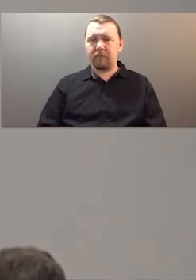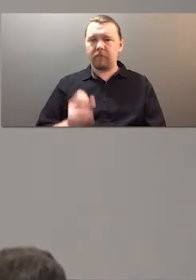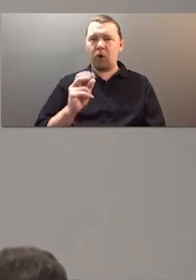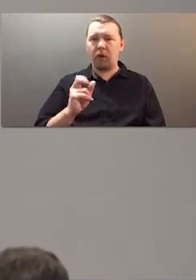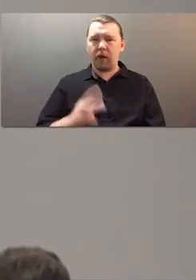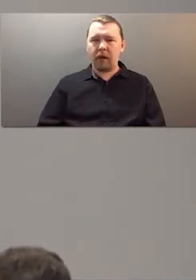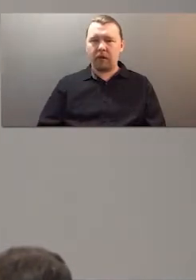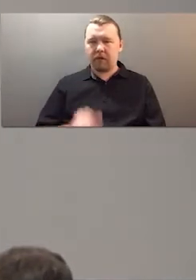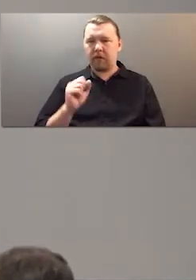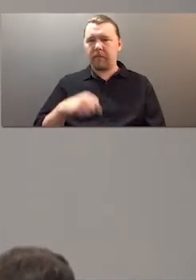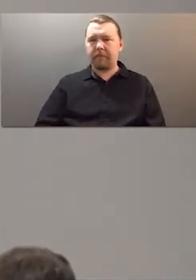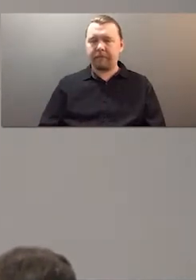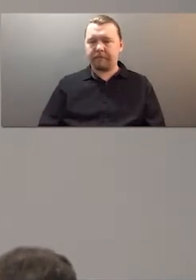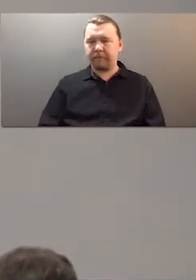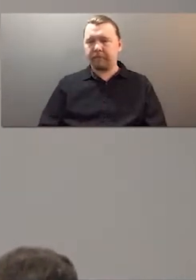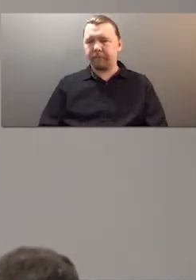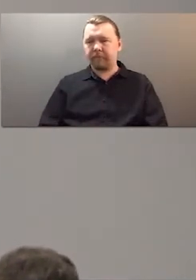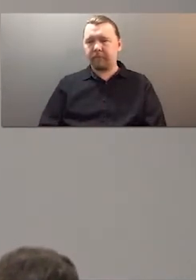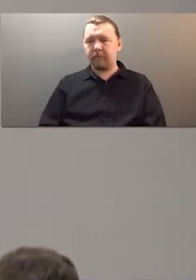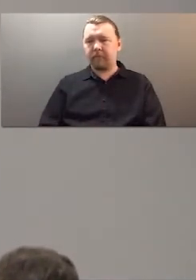Okay. Yep.